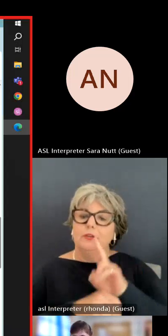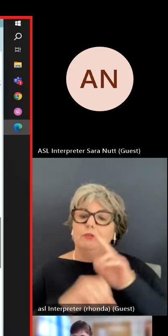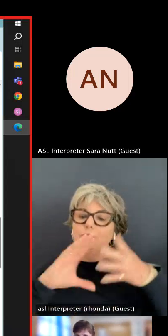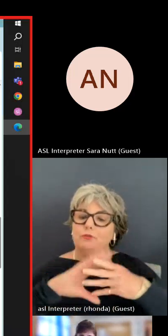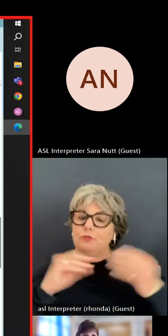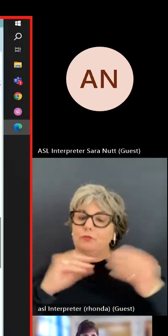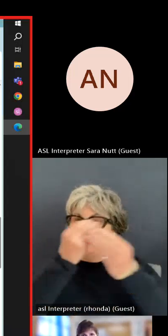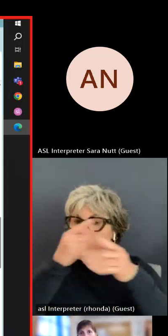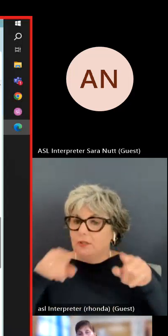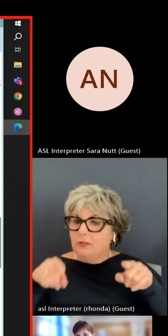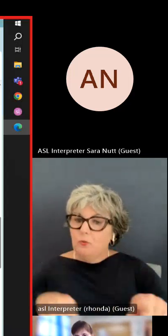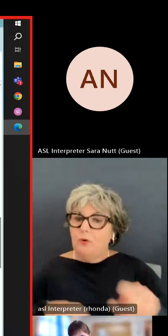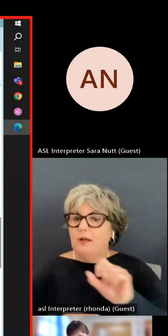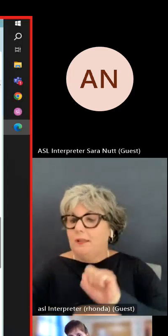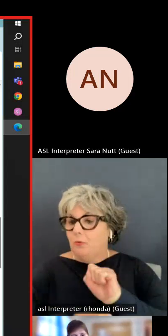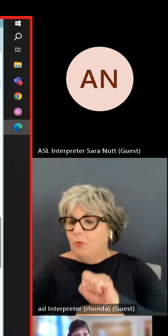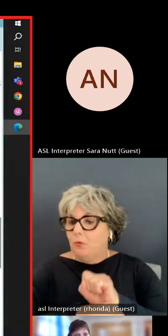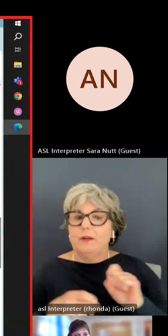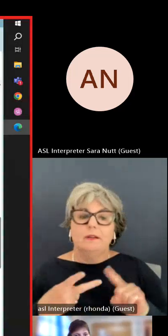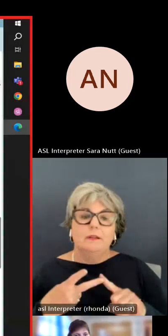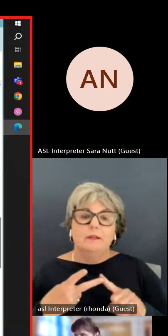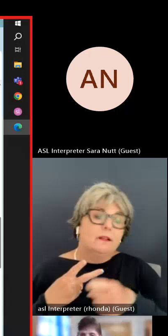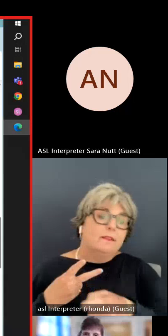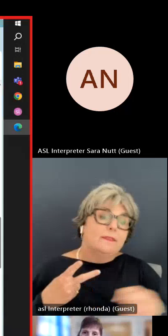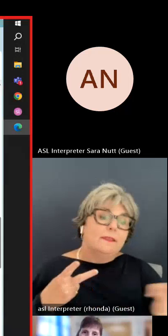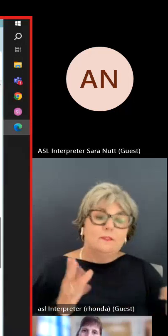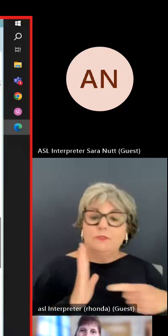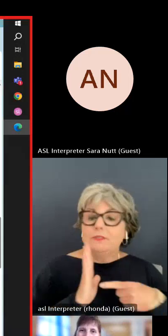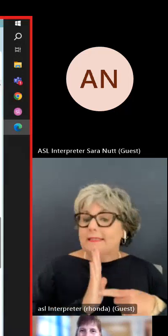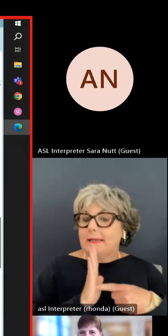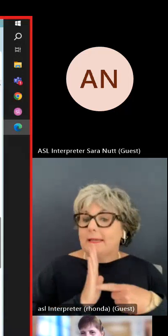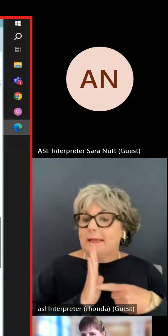work. So these are some examples, because I